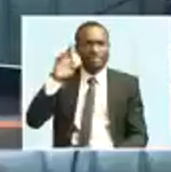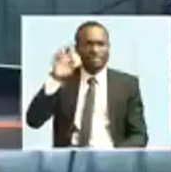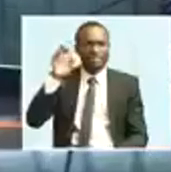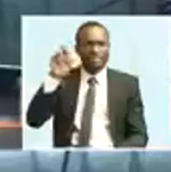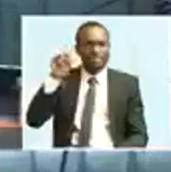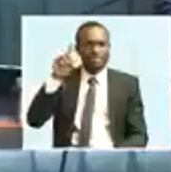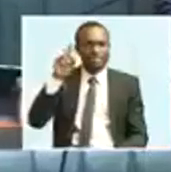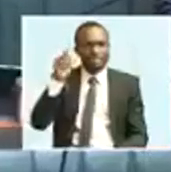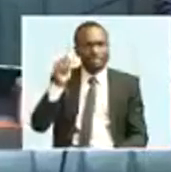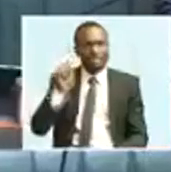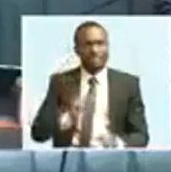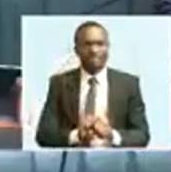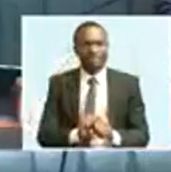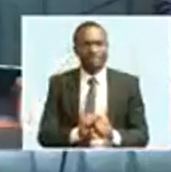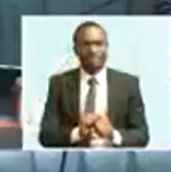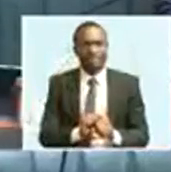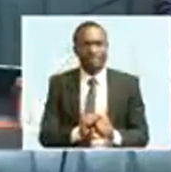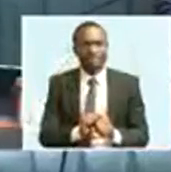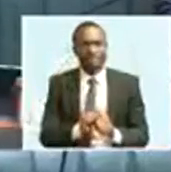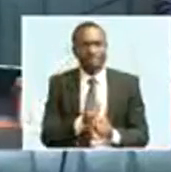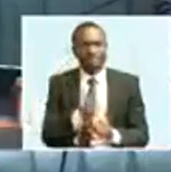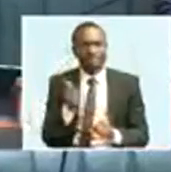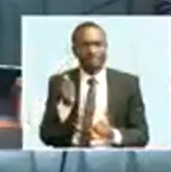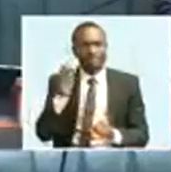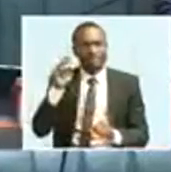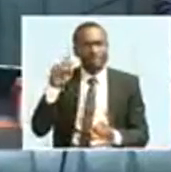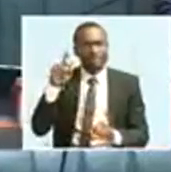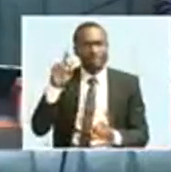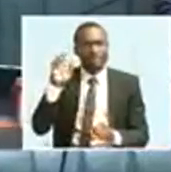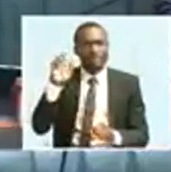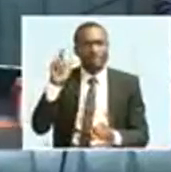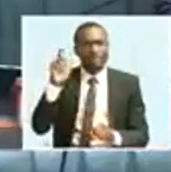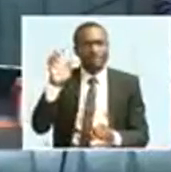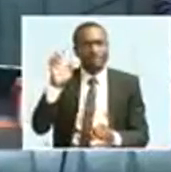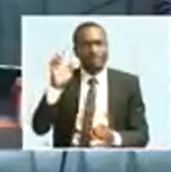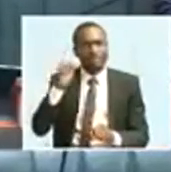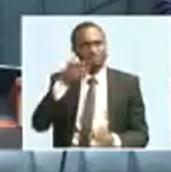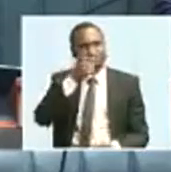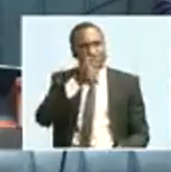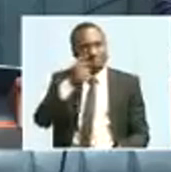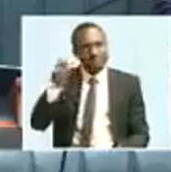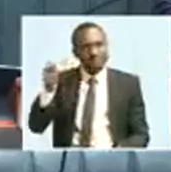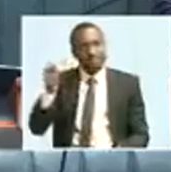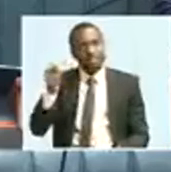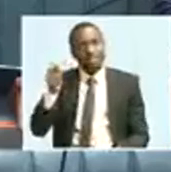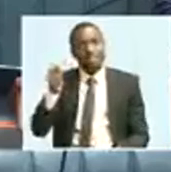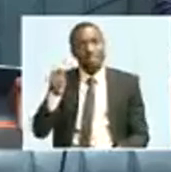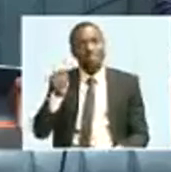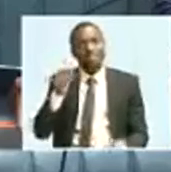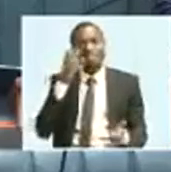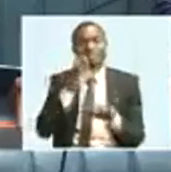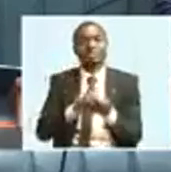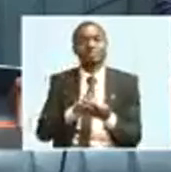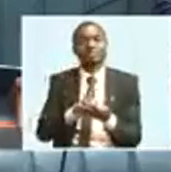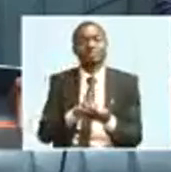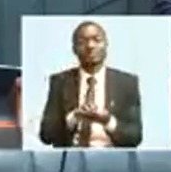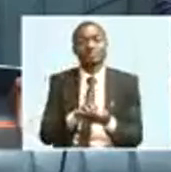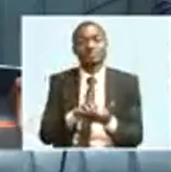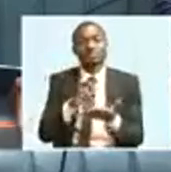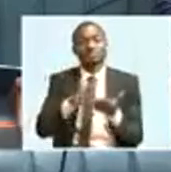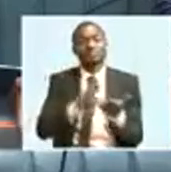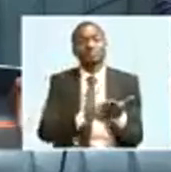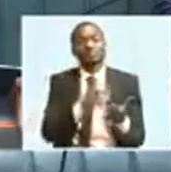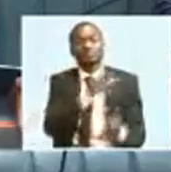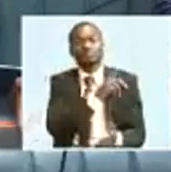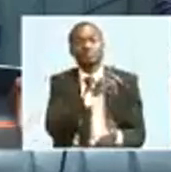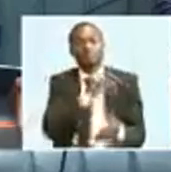Village, were gassed, and the matter was reported to the police. And allow me, Madam